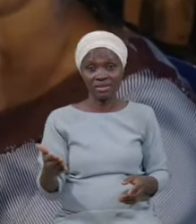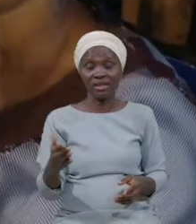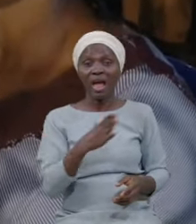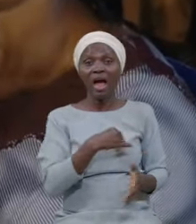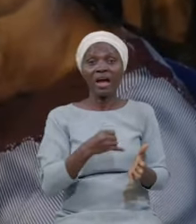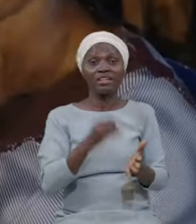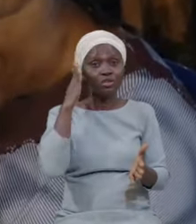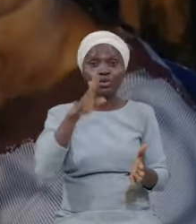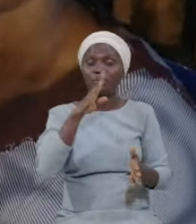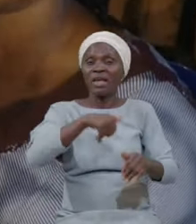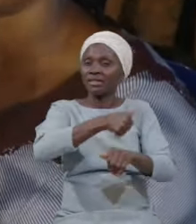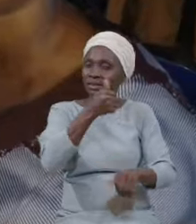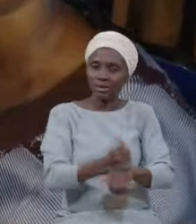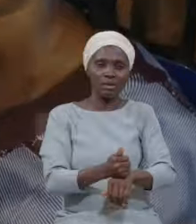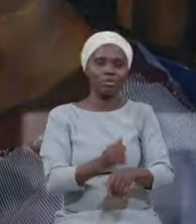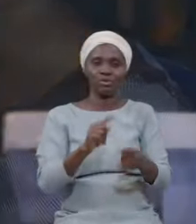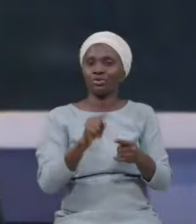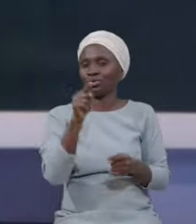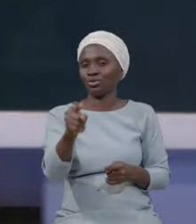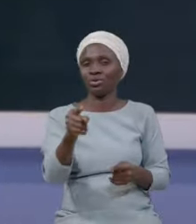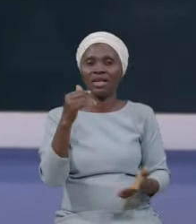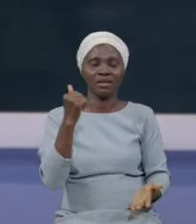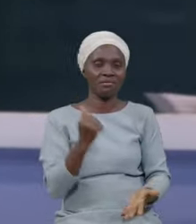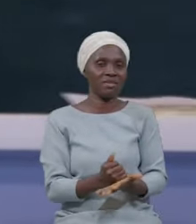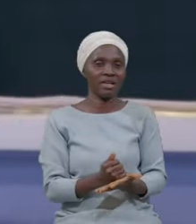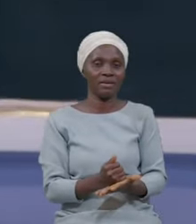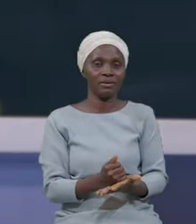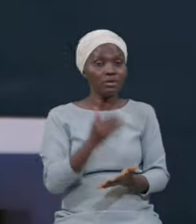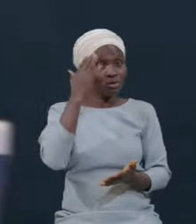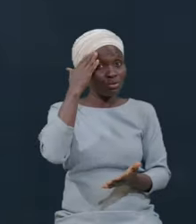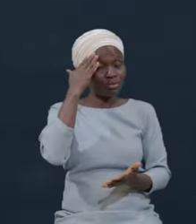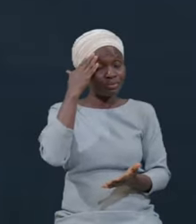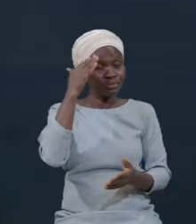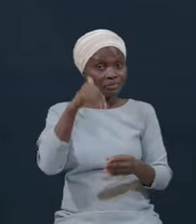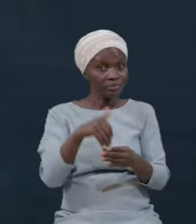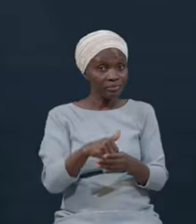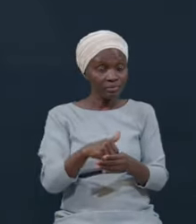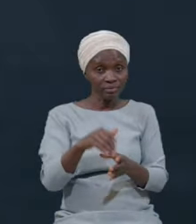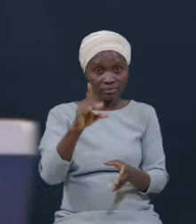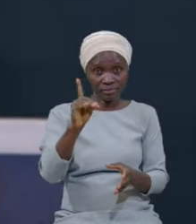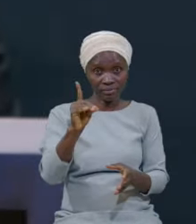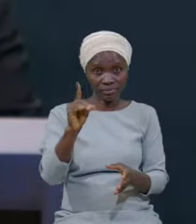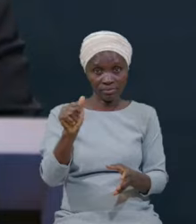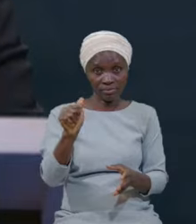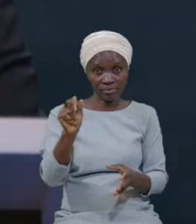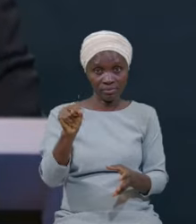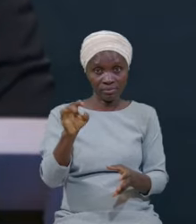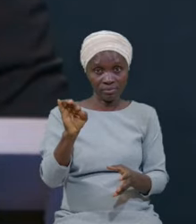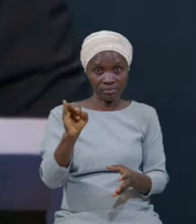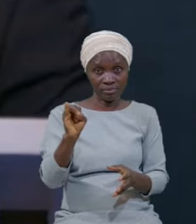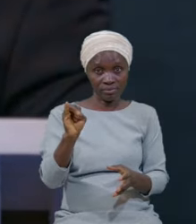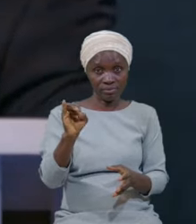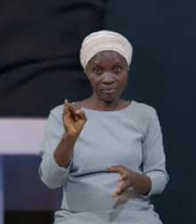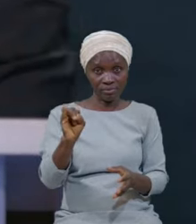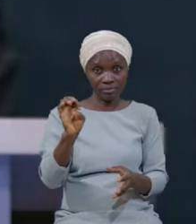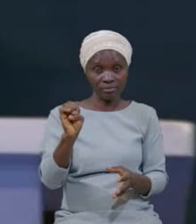Amen. You know, in Daniel chapter 6, reading from verse